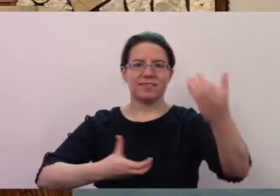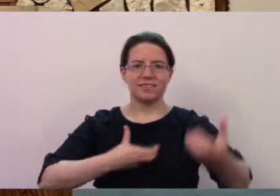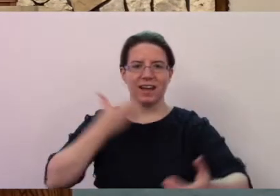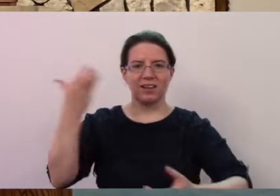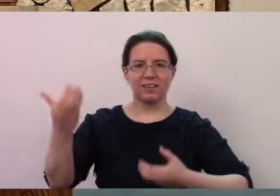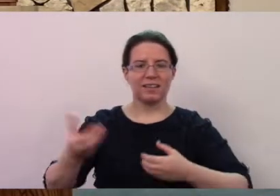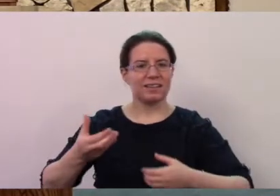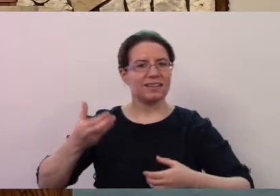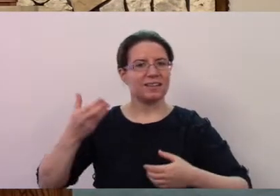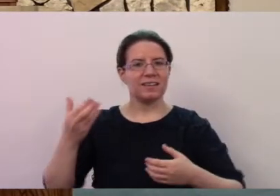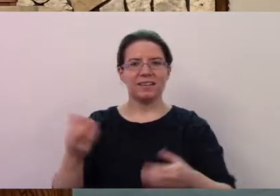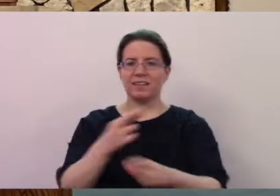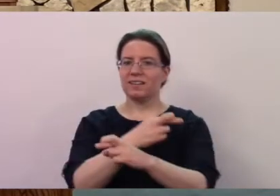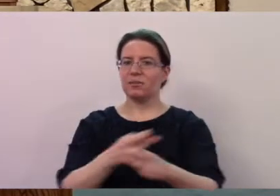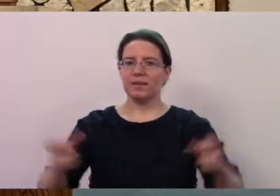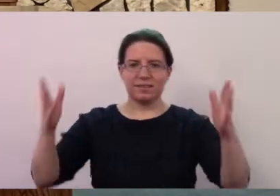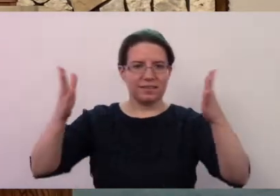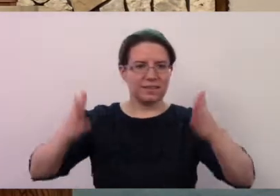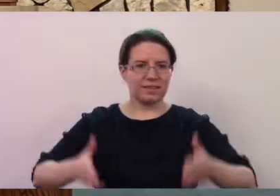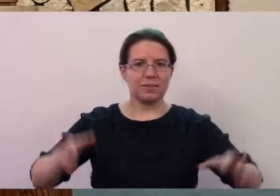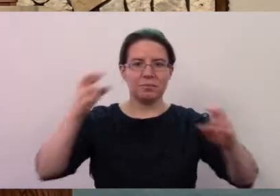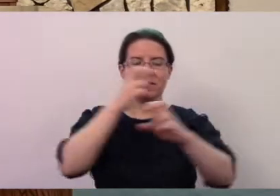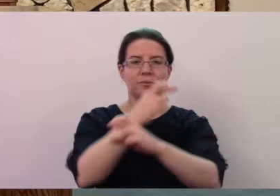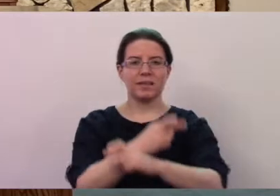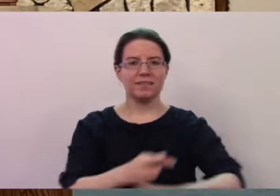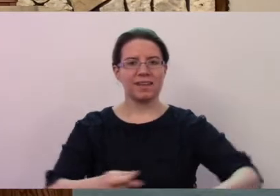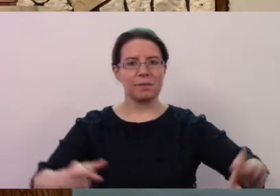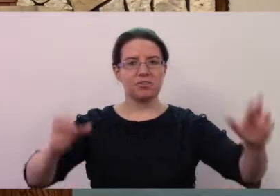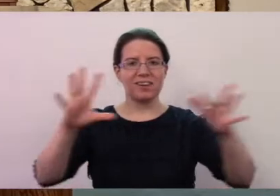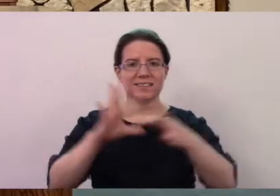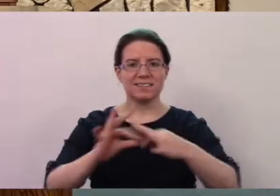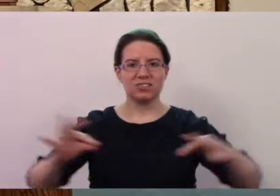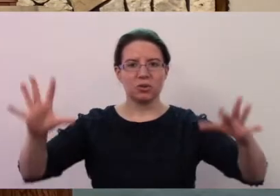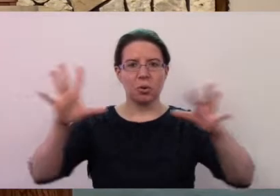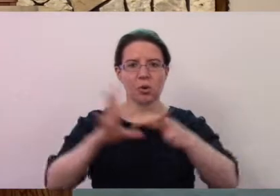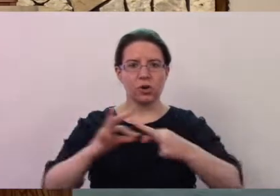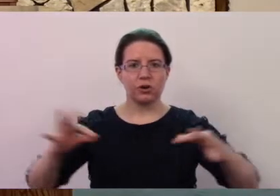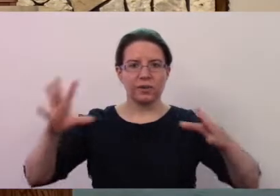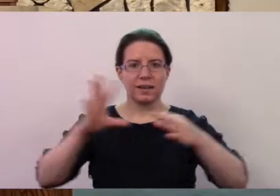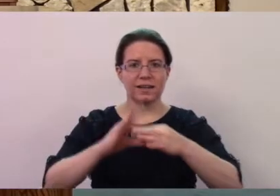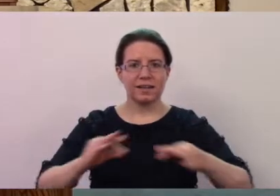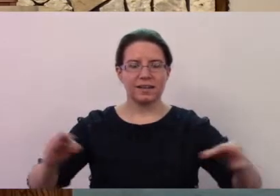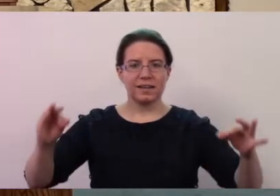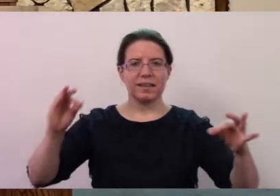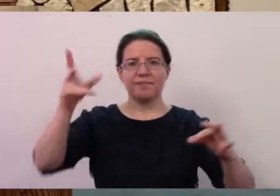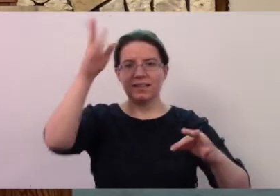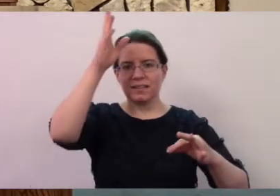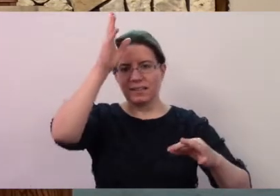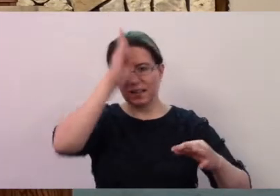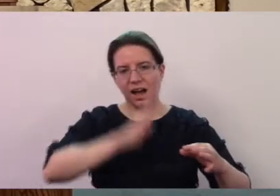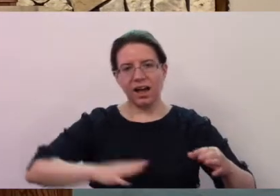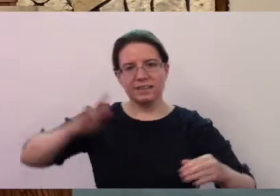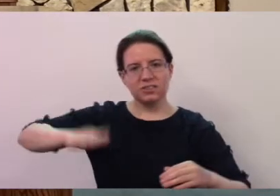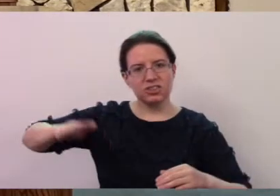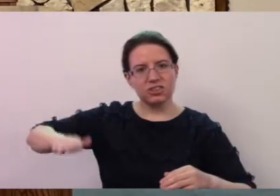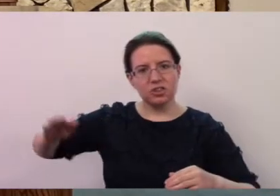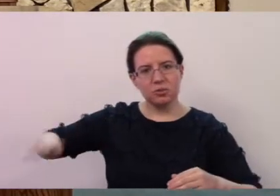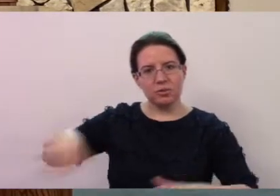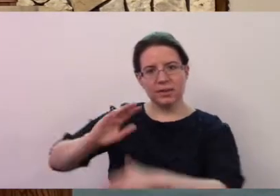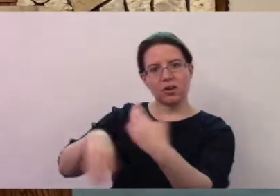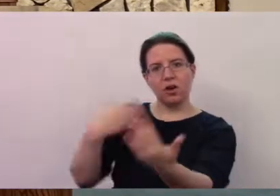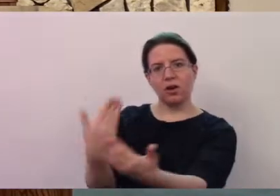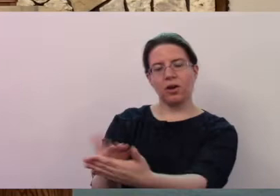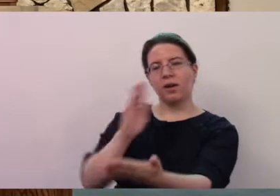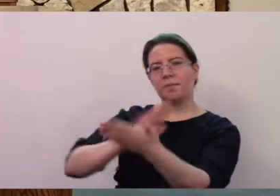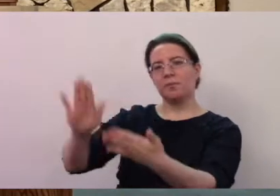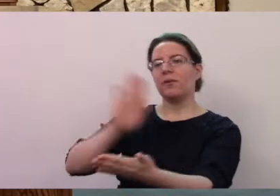song of the redeemed. The redemption story. Hallelujah. Of God's children. Praising and thanking